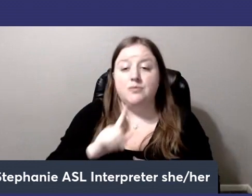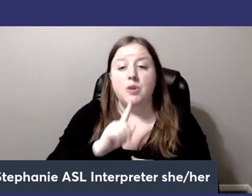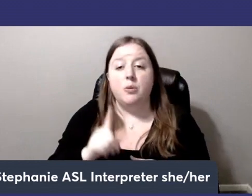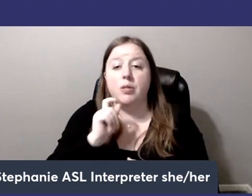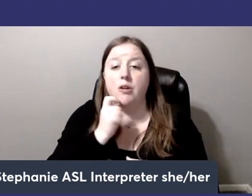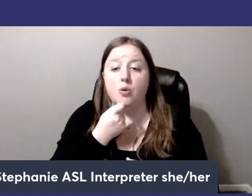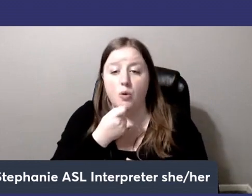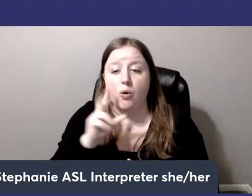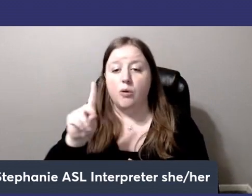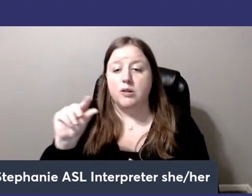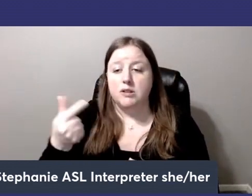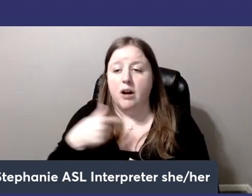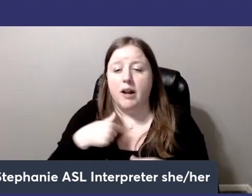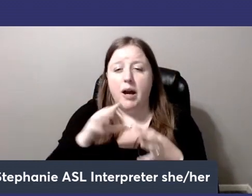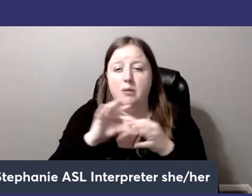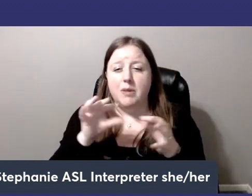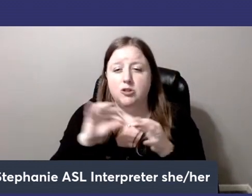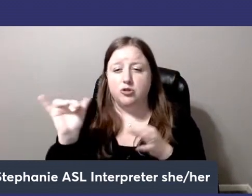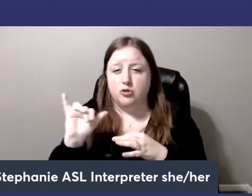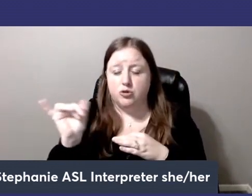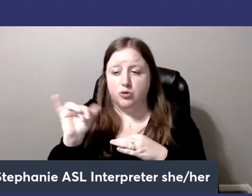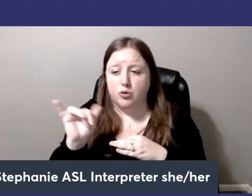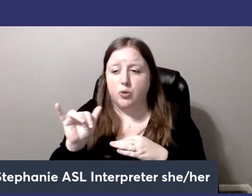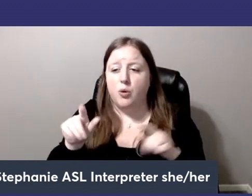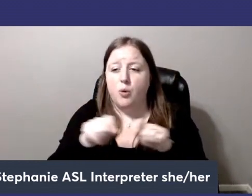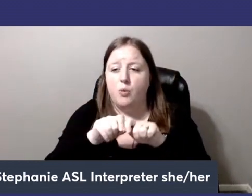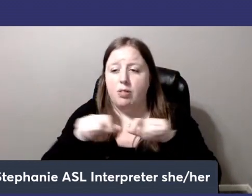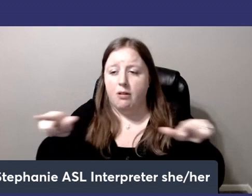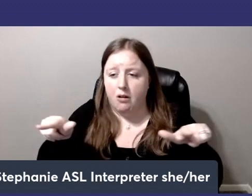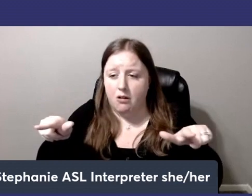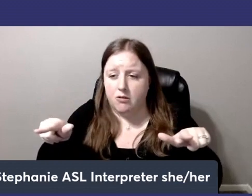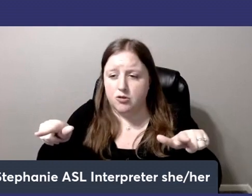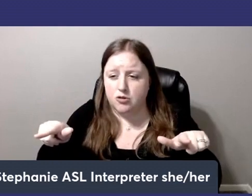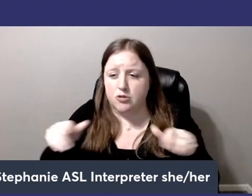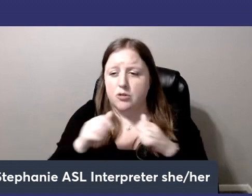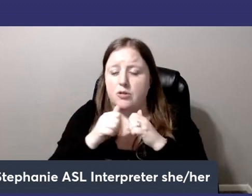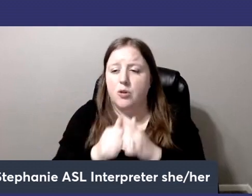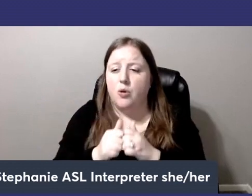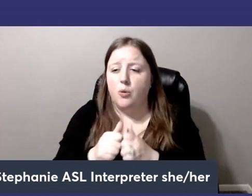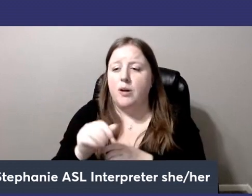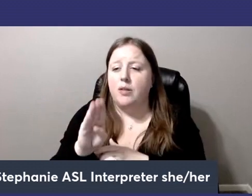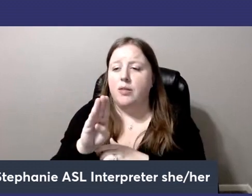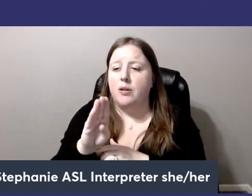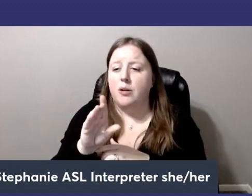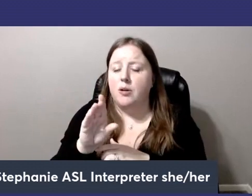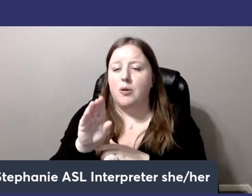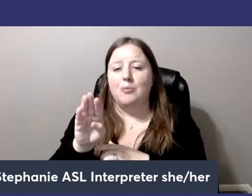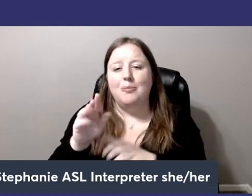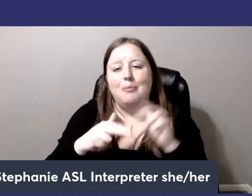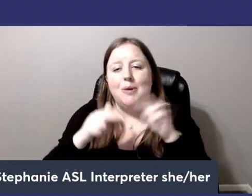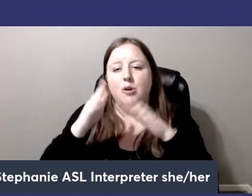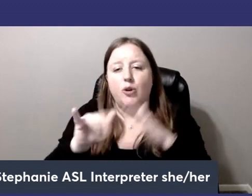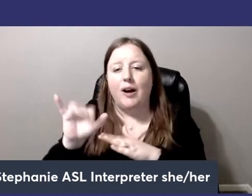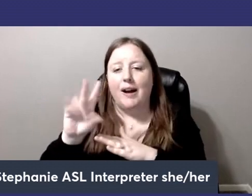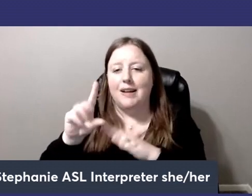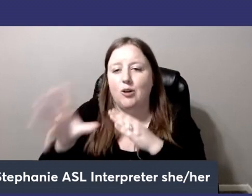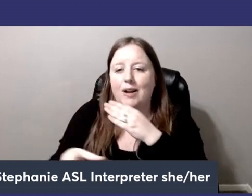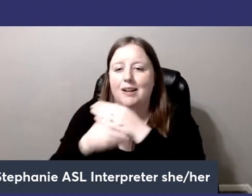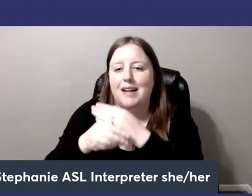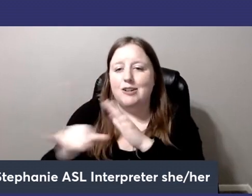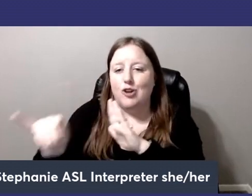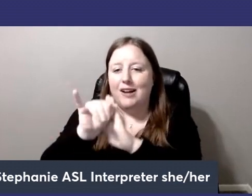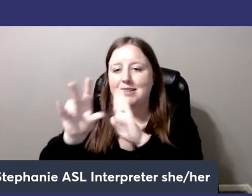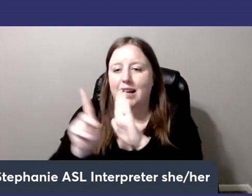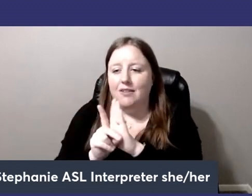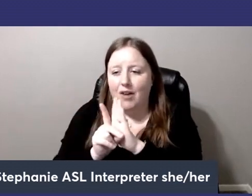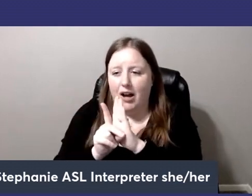kind of touched on this, like we've taken we launched in along with Builder ID, which is a really exciting way to attach an identifier to you as a